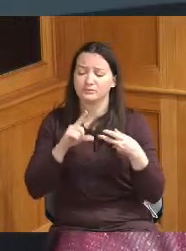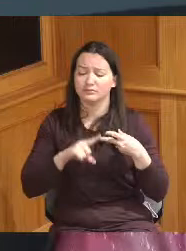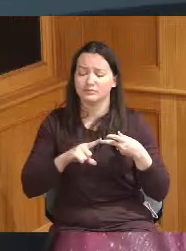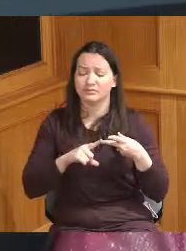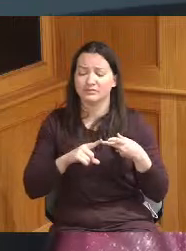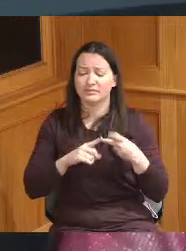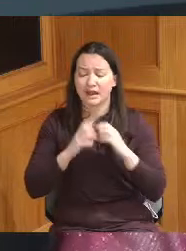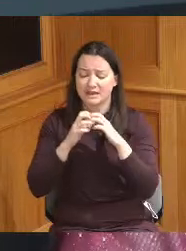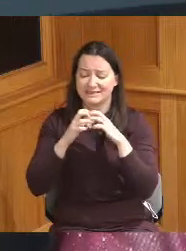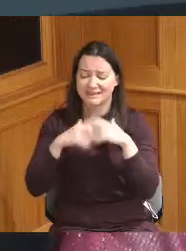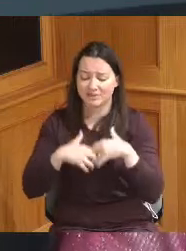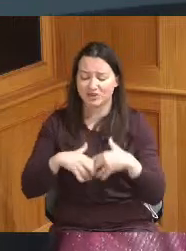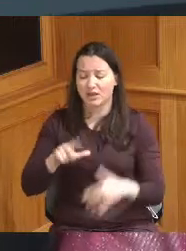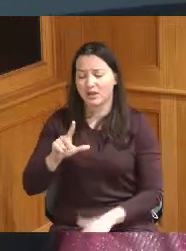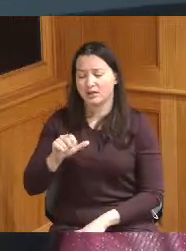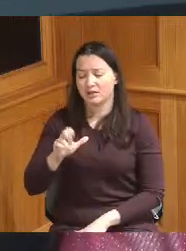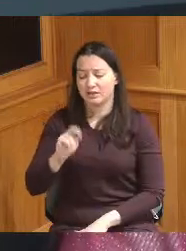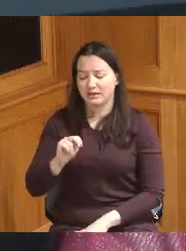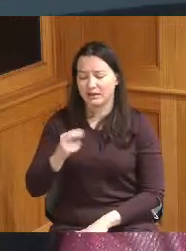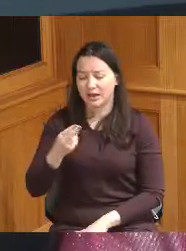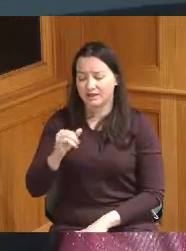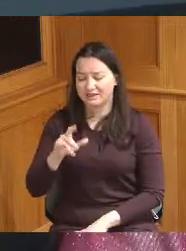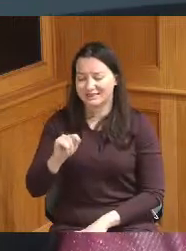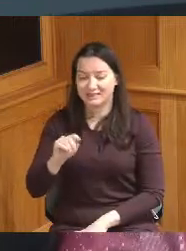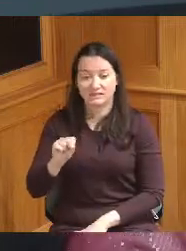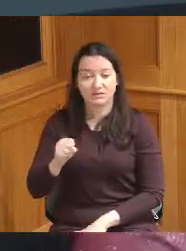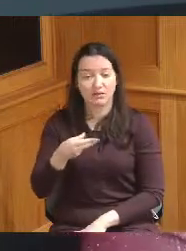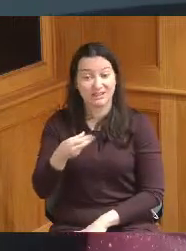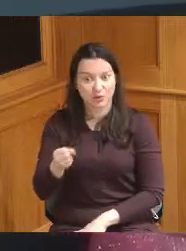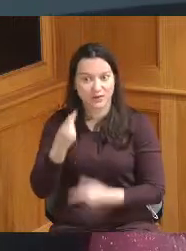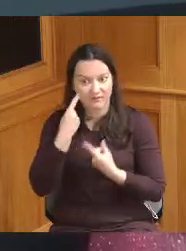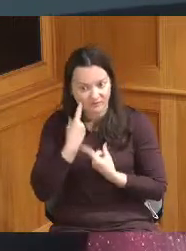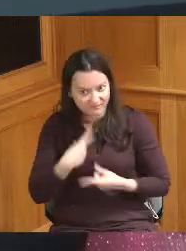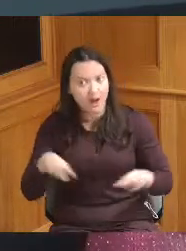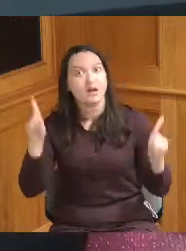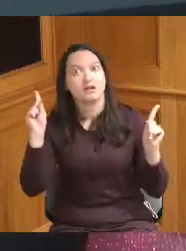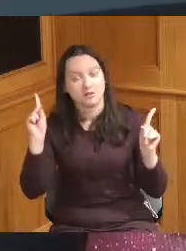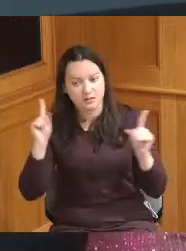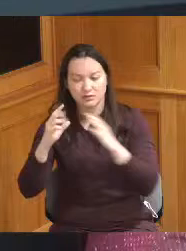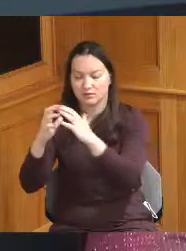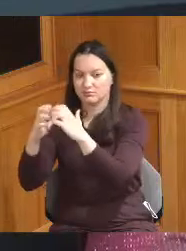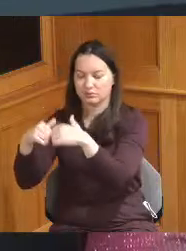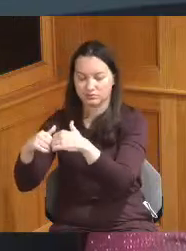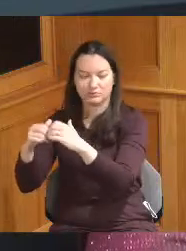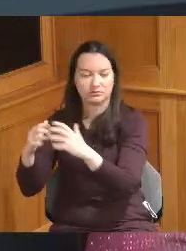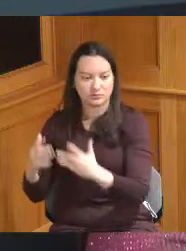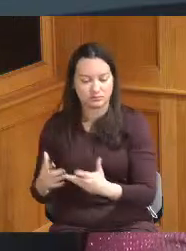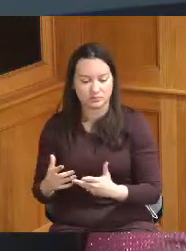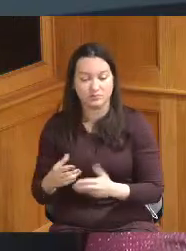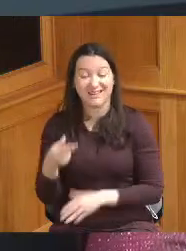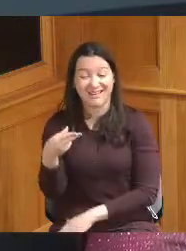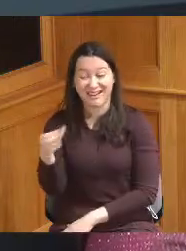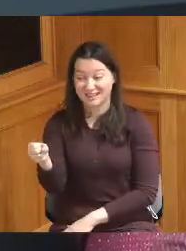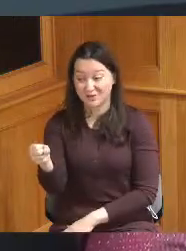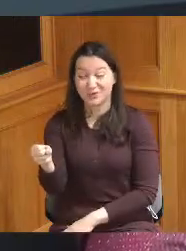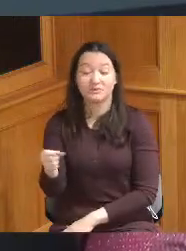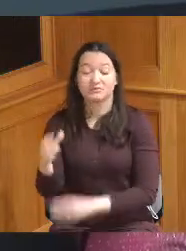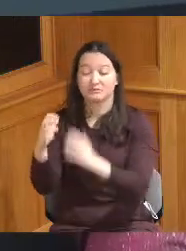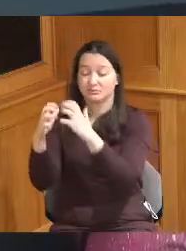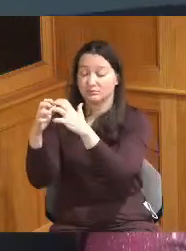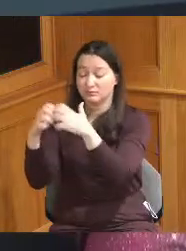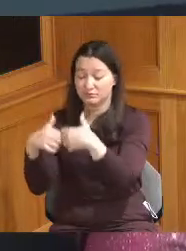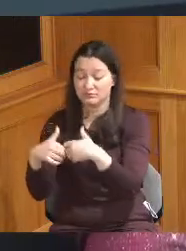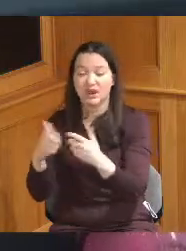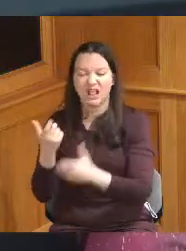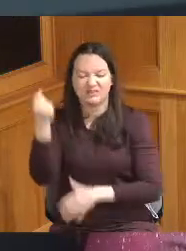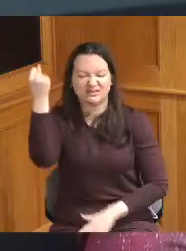in the demolition of Lincoln Heights High School. Finally, the high school is coming down. There was a lot